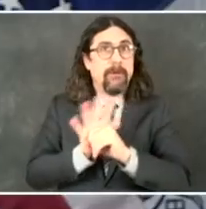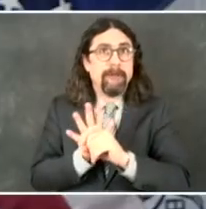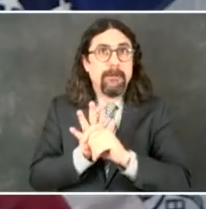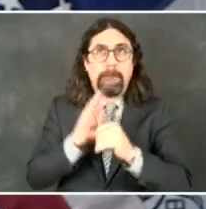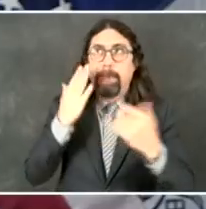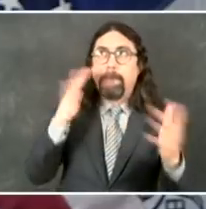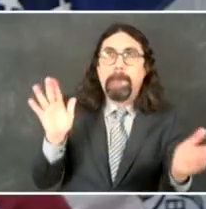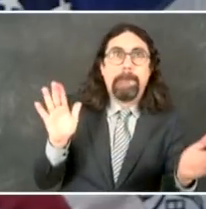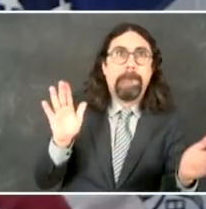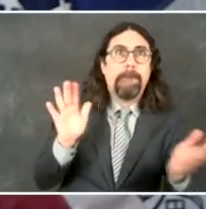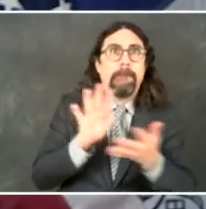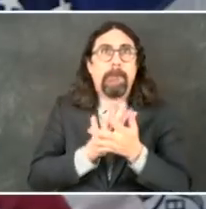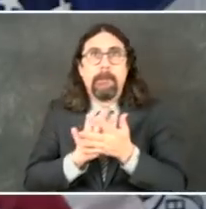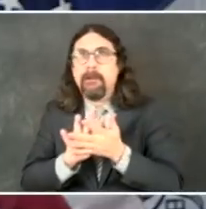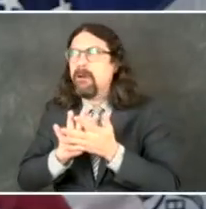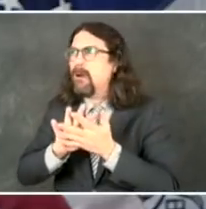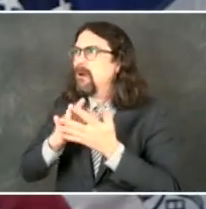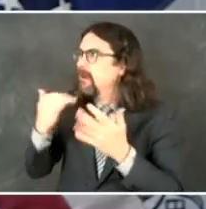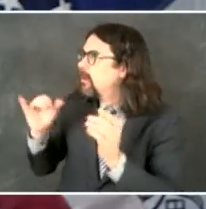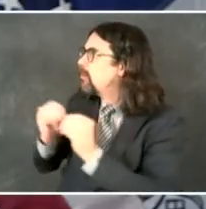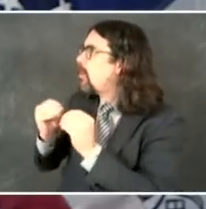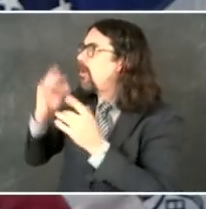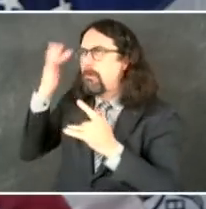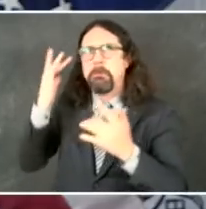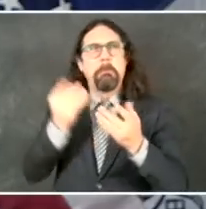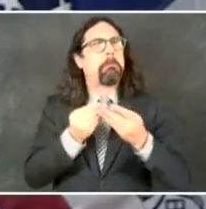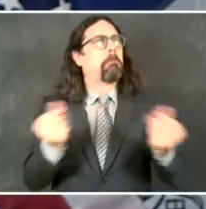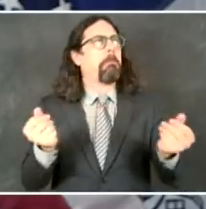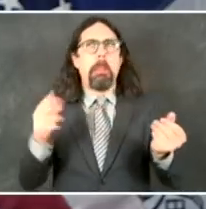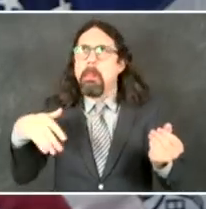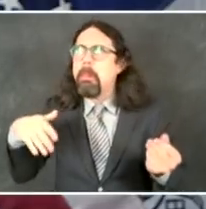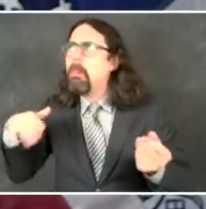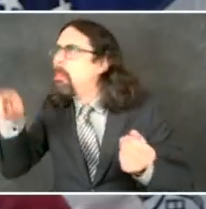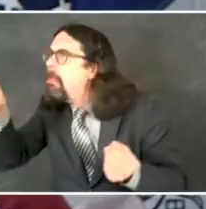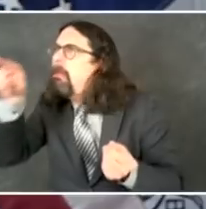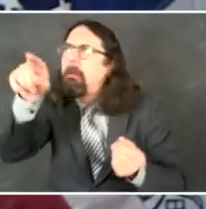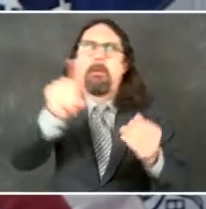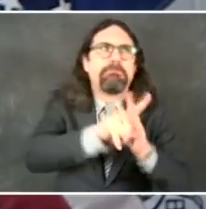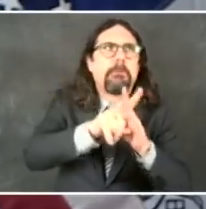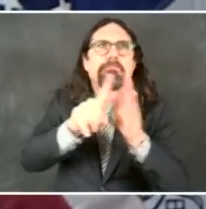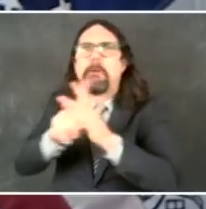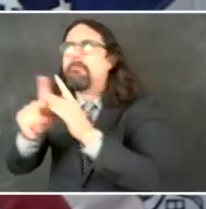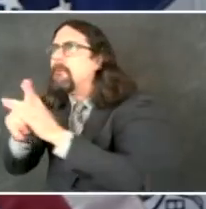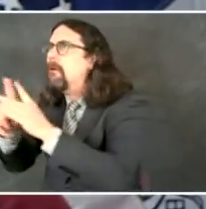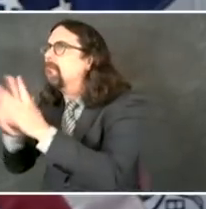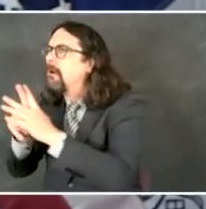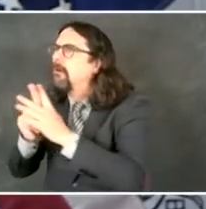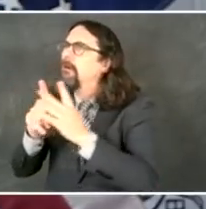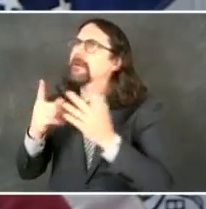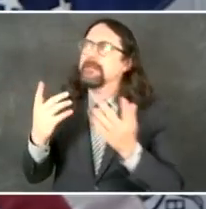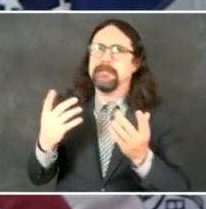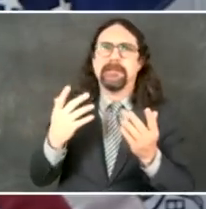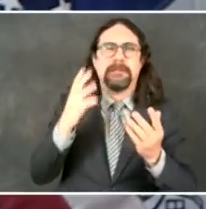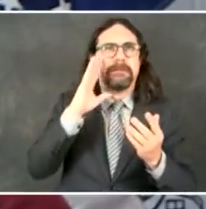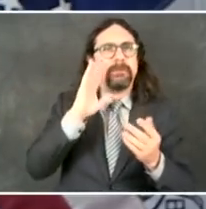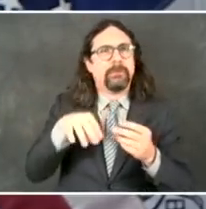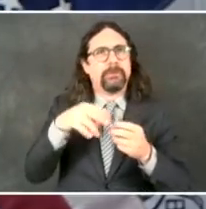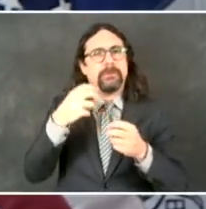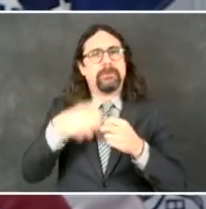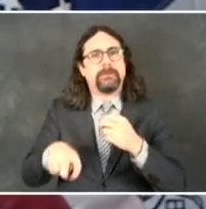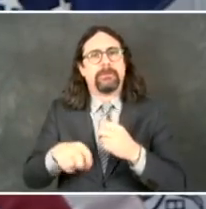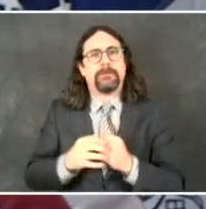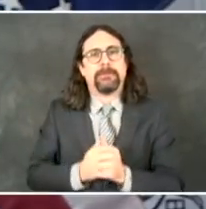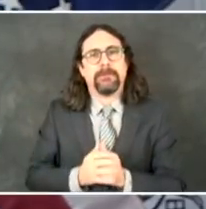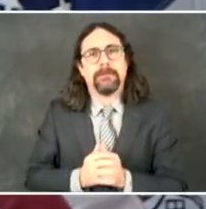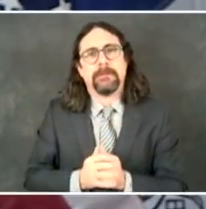for their own safety and everyone they love. And we know the question has always been from the